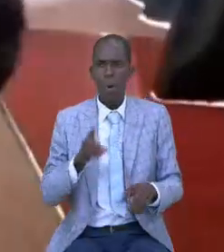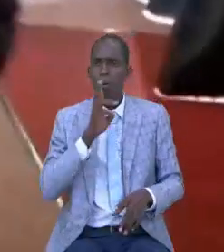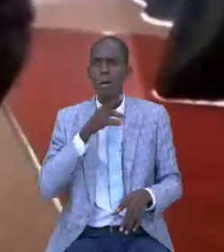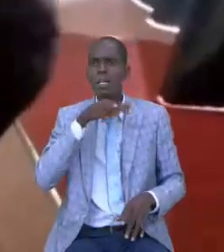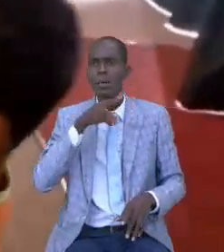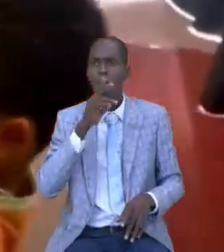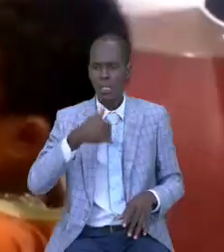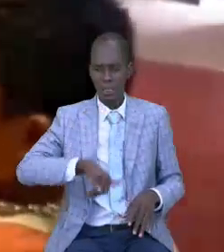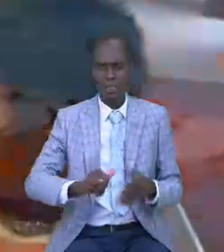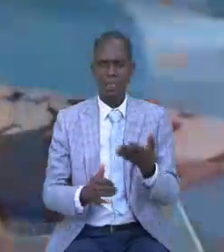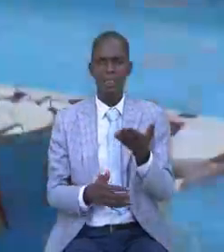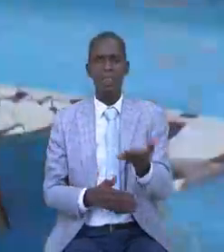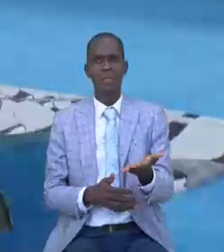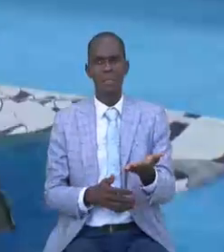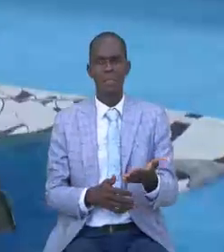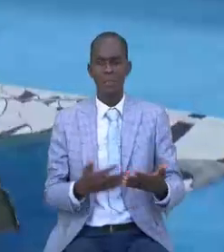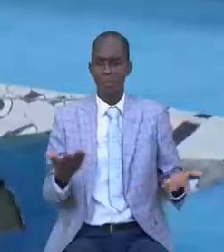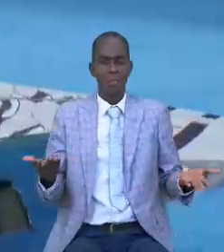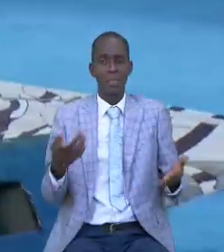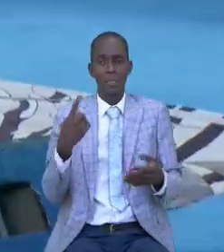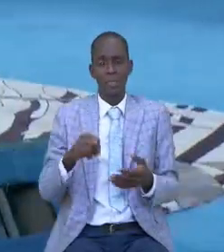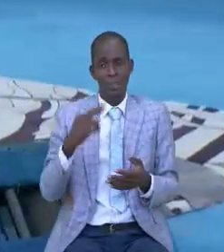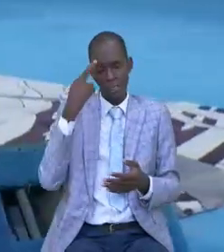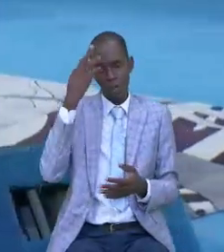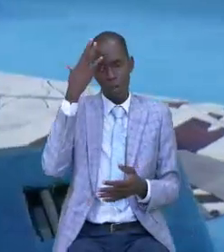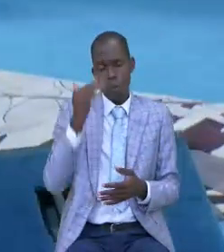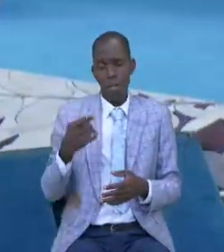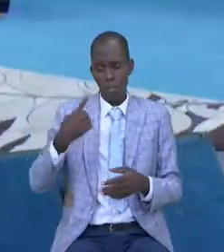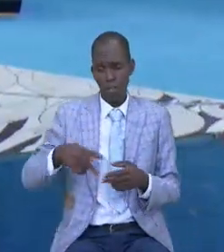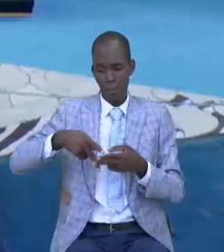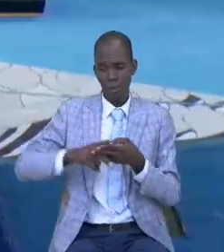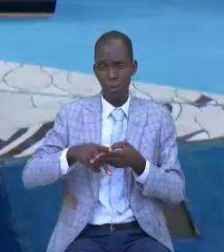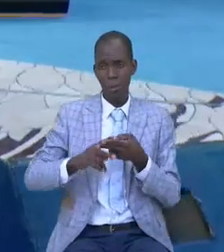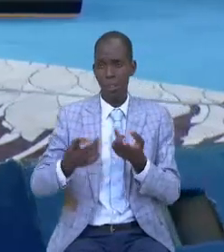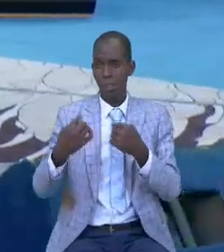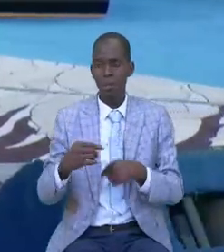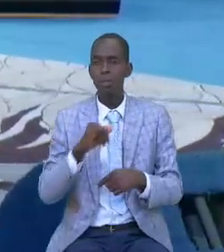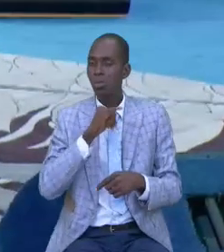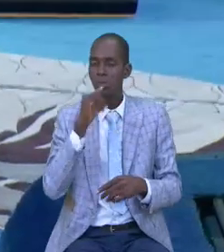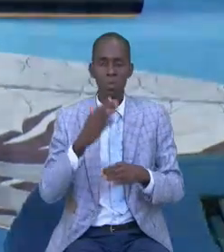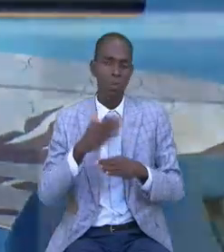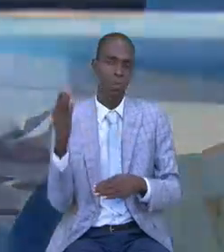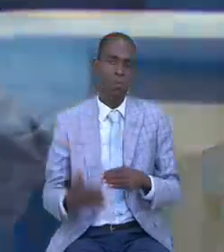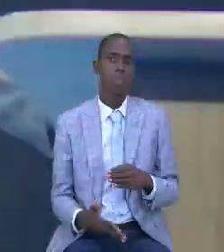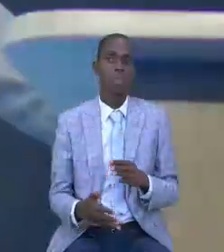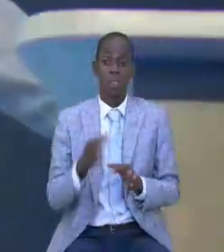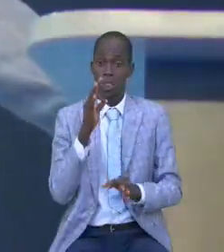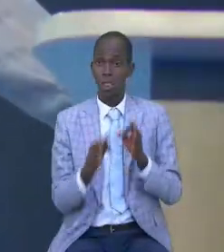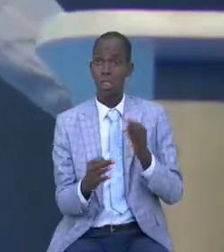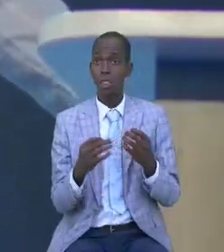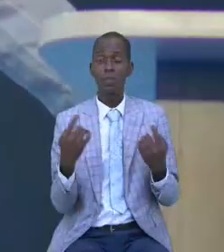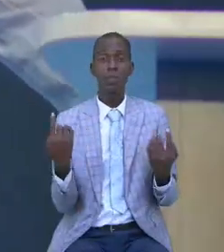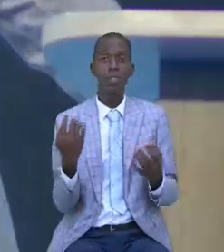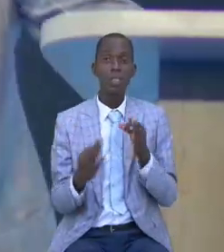still there. That purpose of the Pombla coming has not been fulfilled. If sin, like a mighty